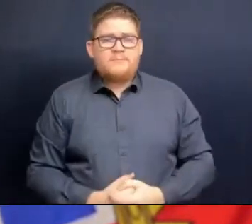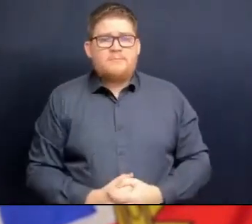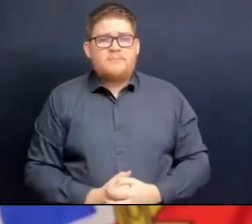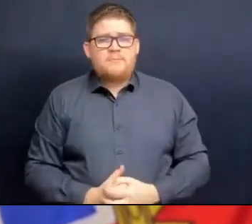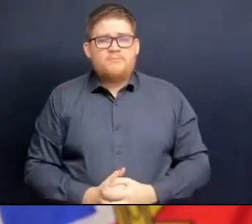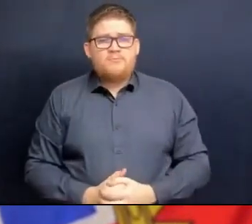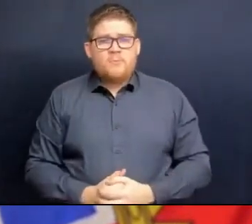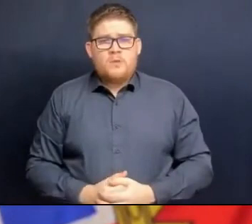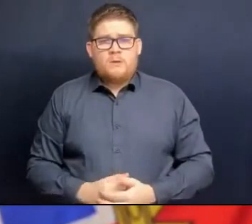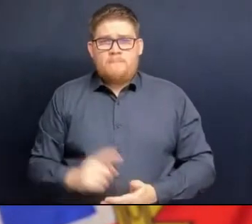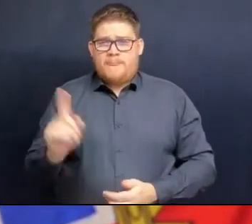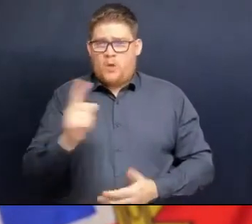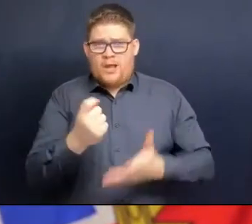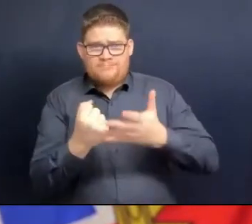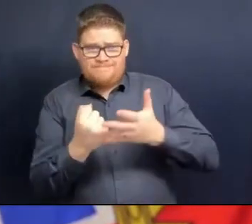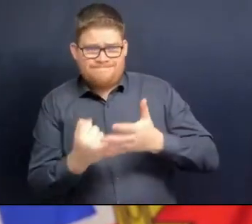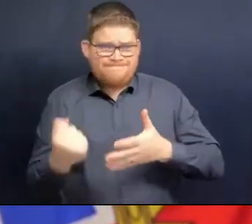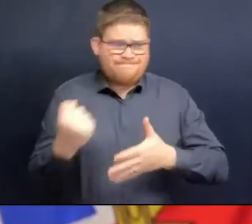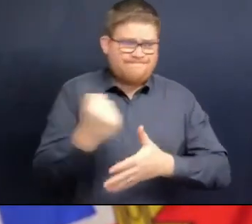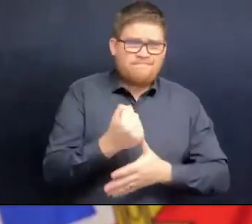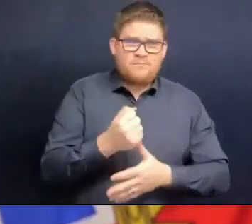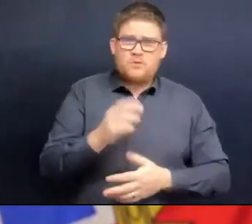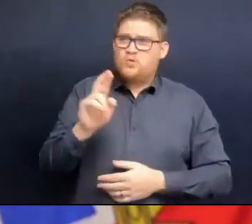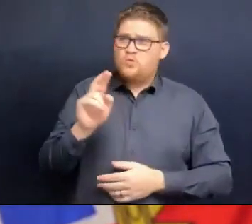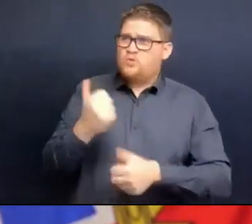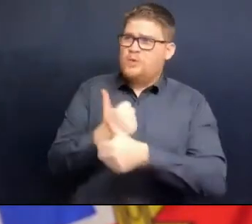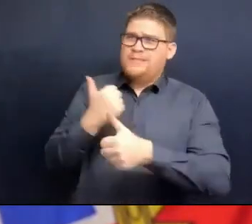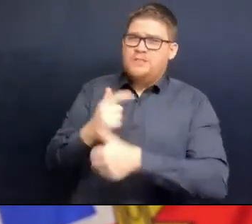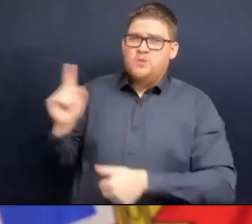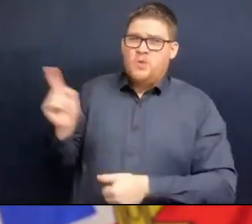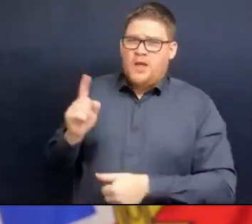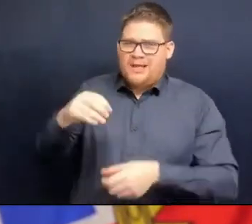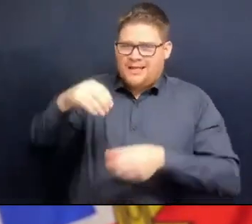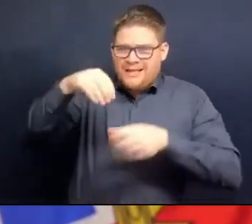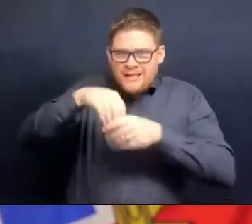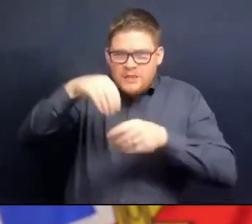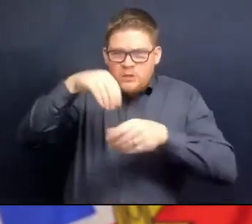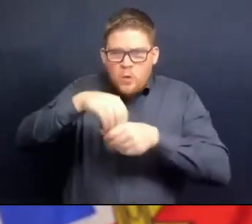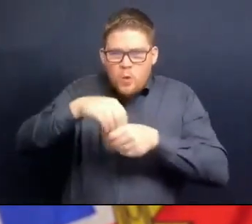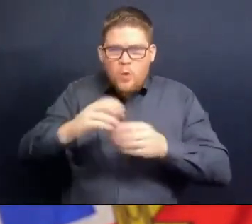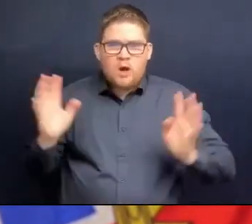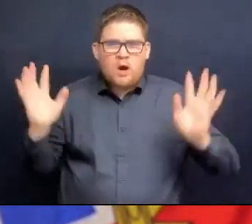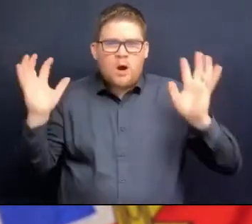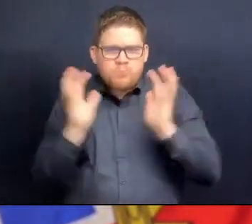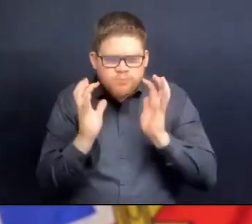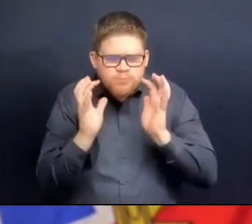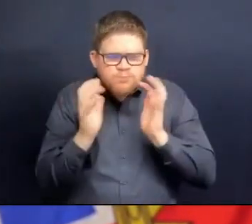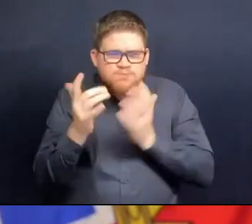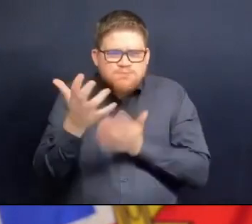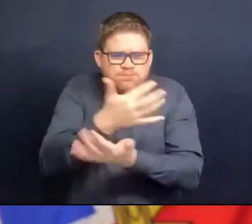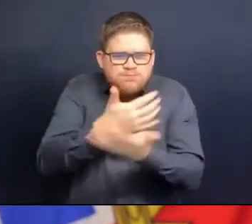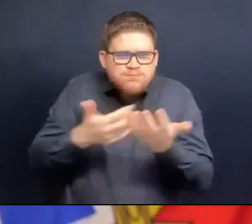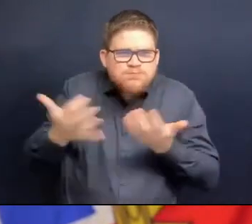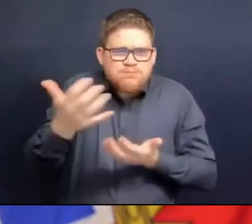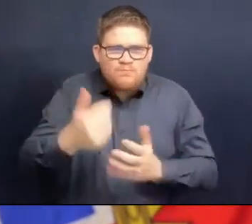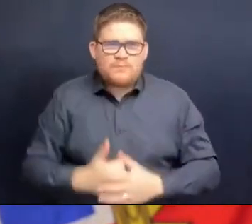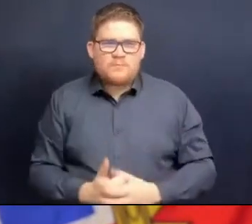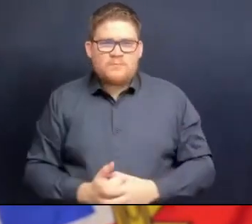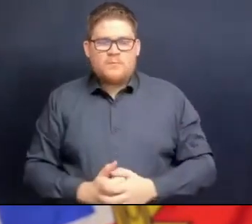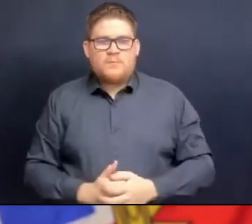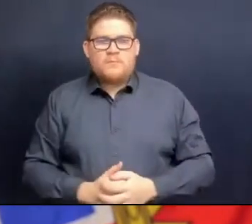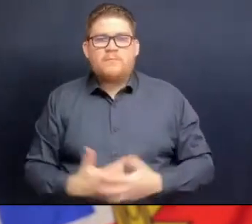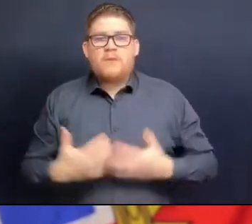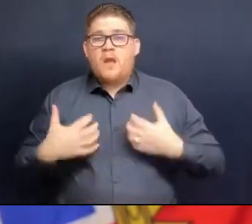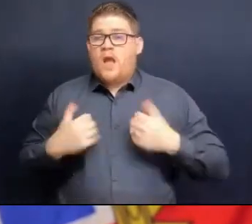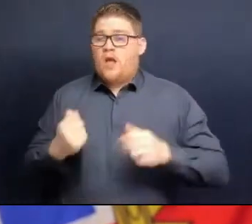in much more detail about where things are riskier. And so indoor settings, when you're crowded together, when people are doing certain things, in